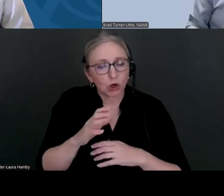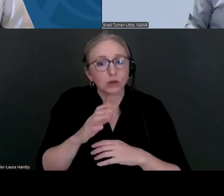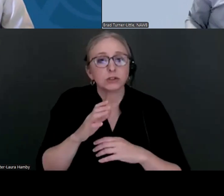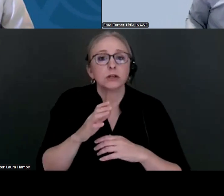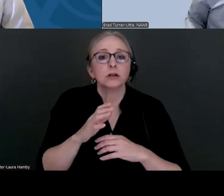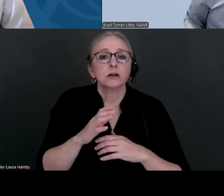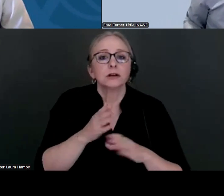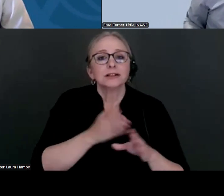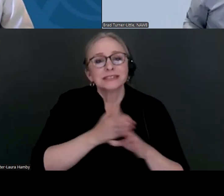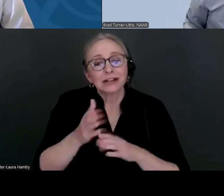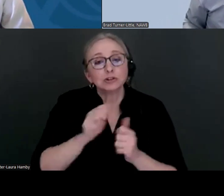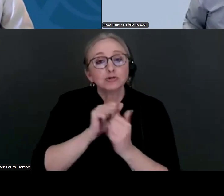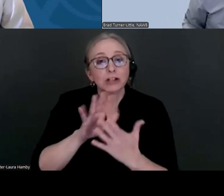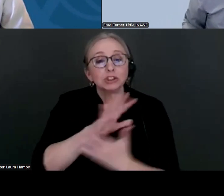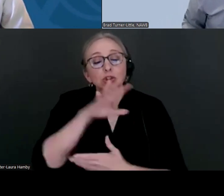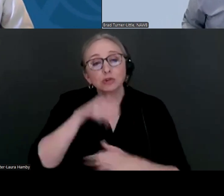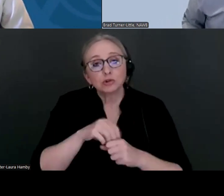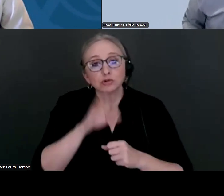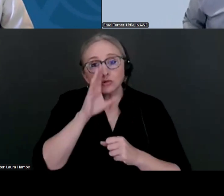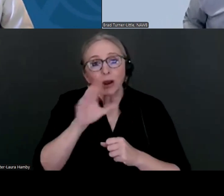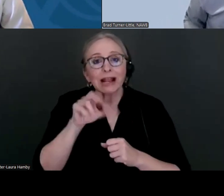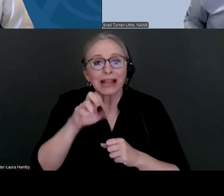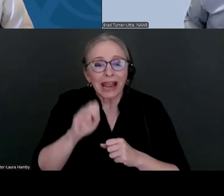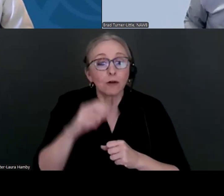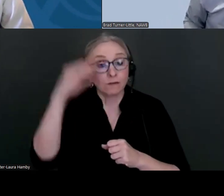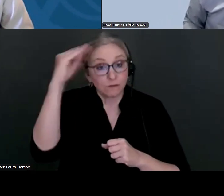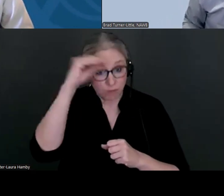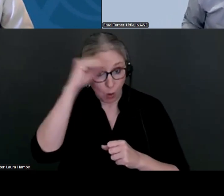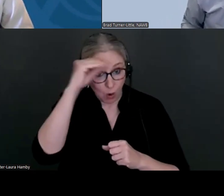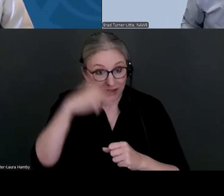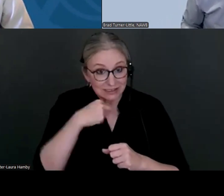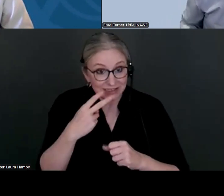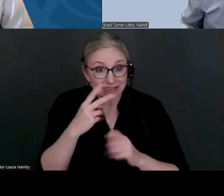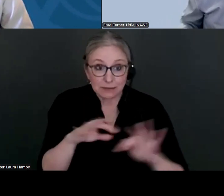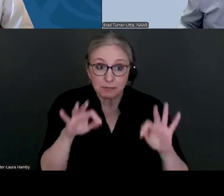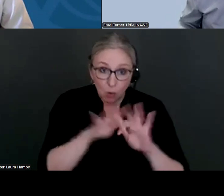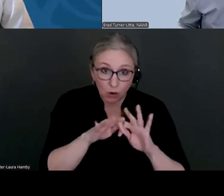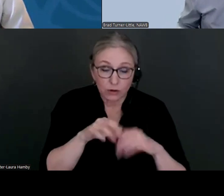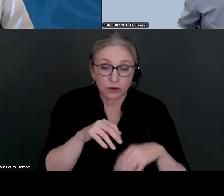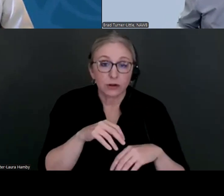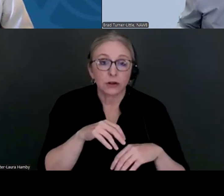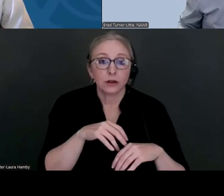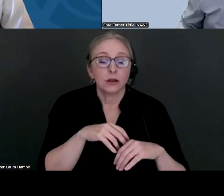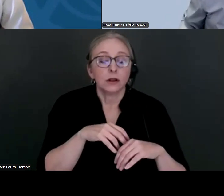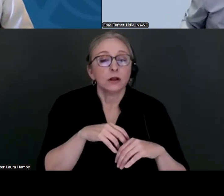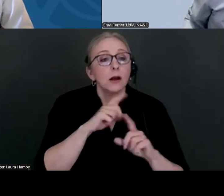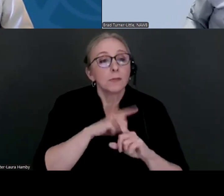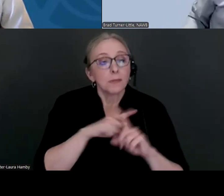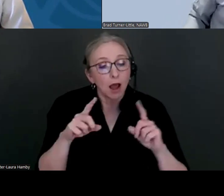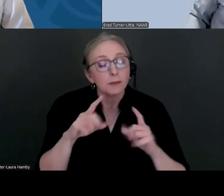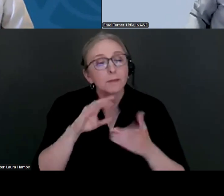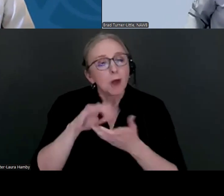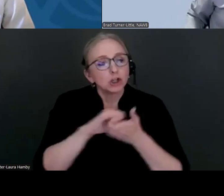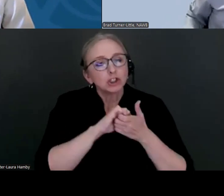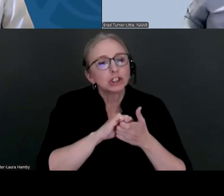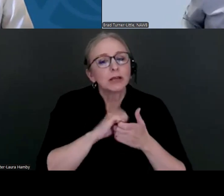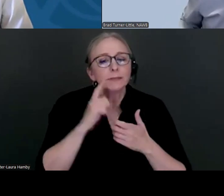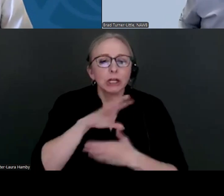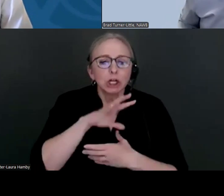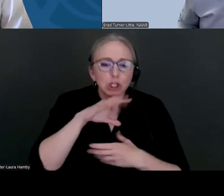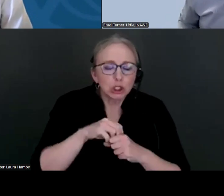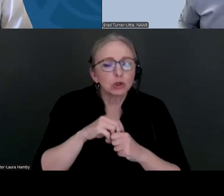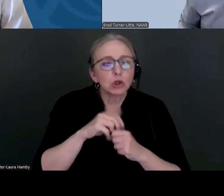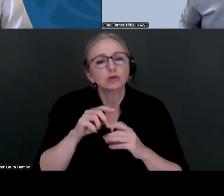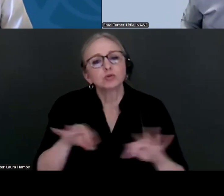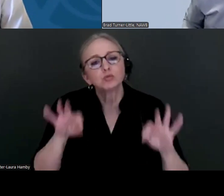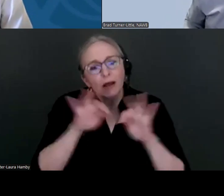sector strategy that incorporates direct care worker voice is critical. But sector partnerships also include all the relevant partners